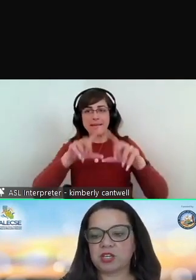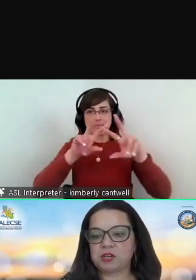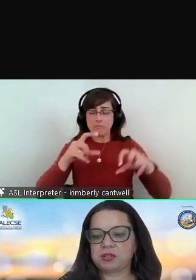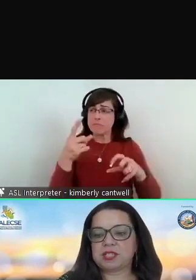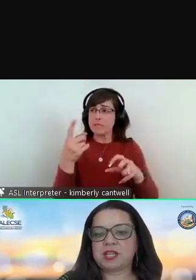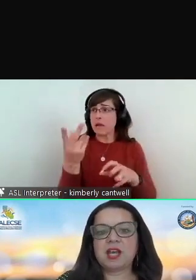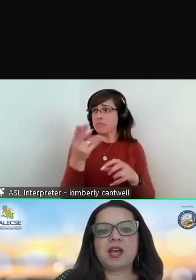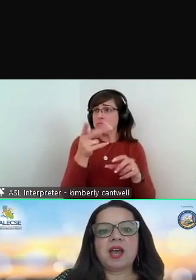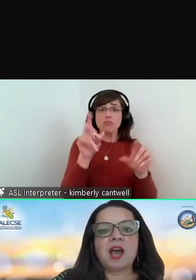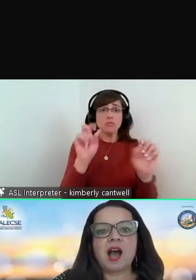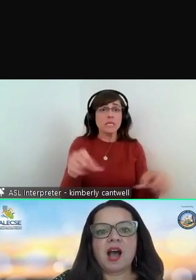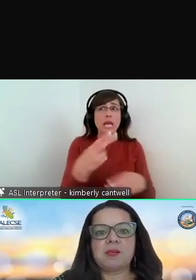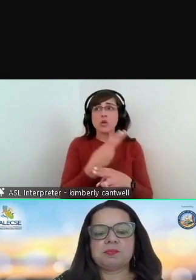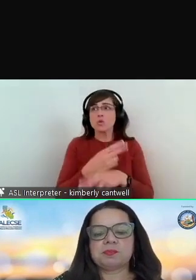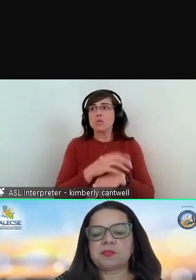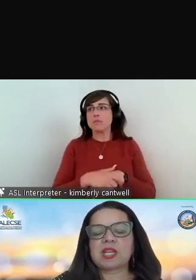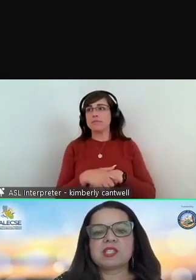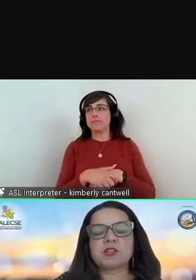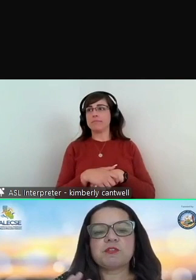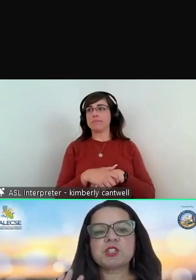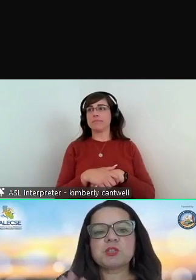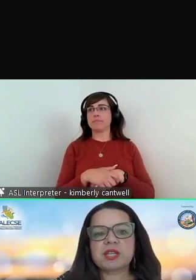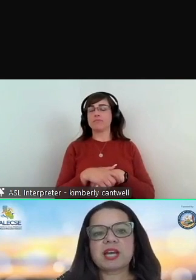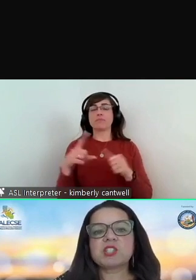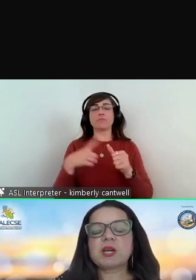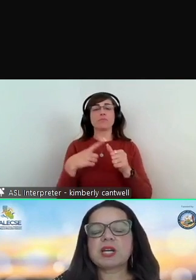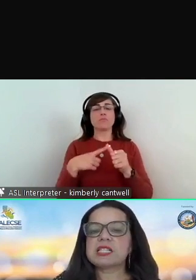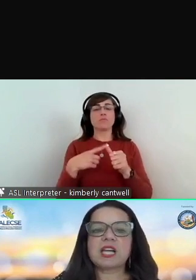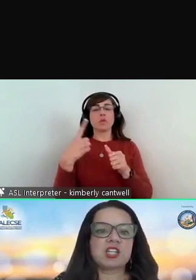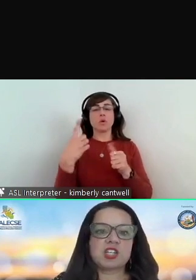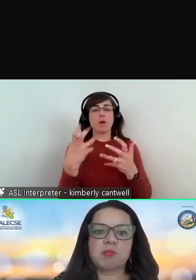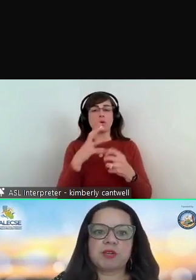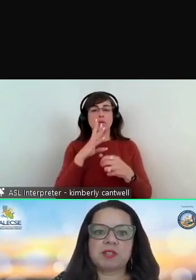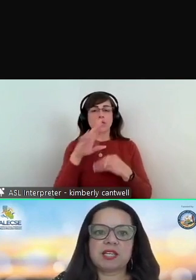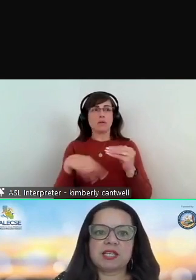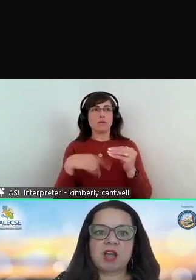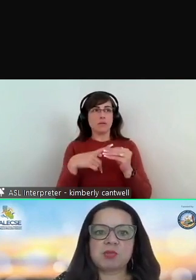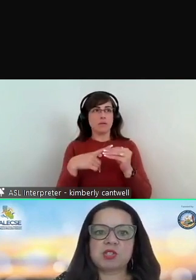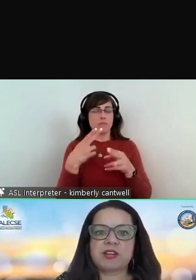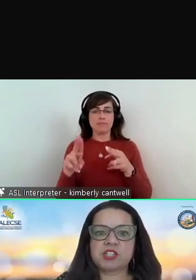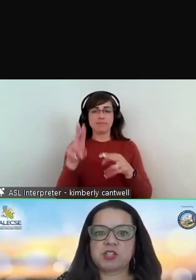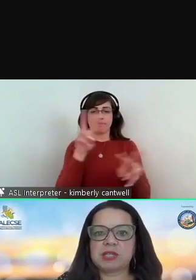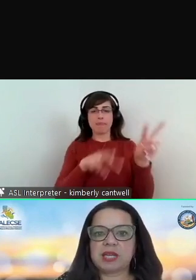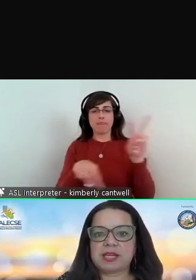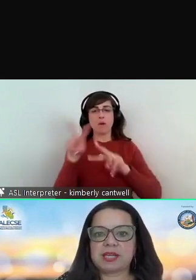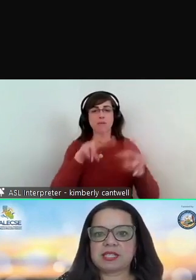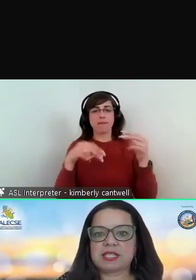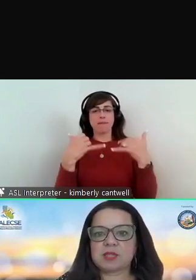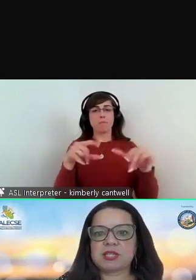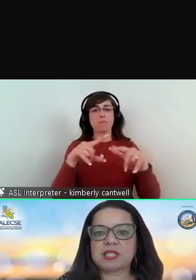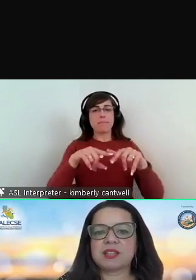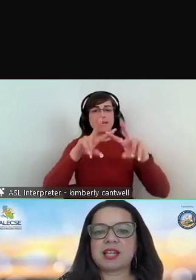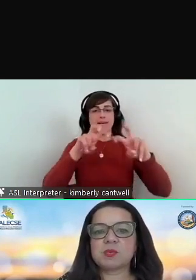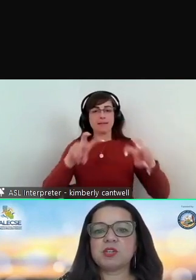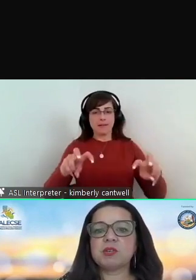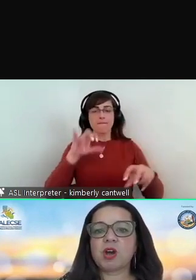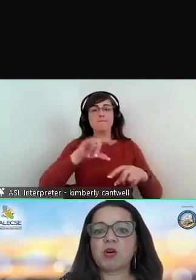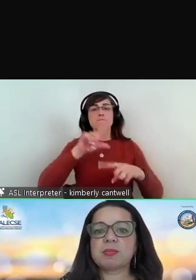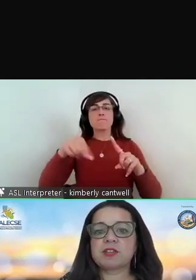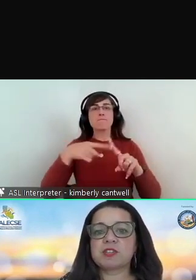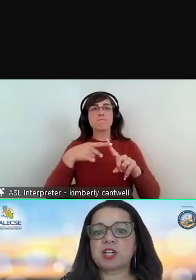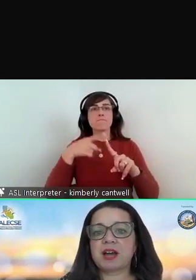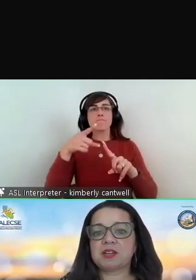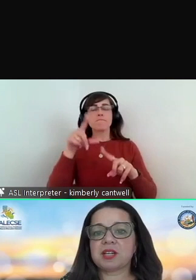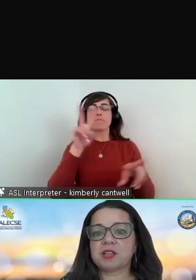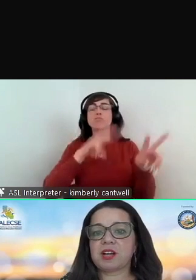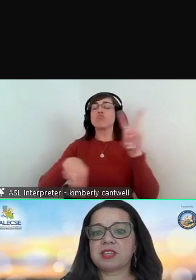that you can use. So the first one that I just wanted to touch on briefly is observational play-based assessments. And that's when you go